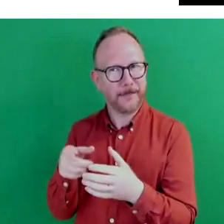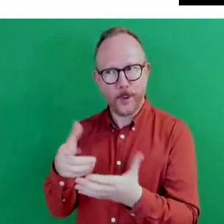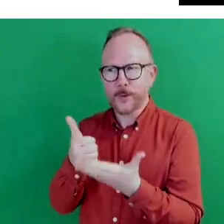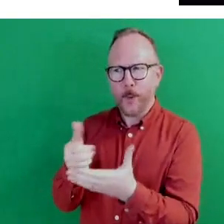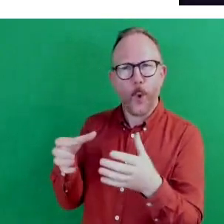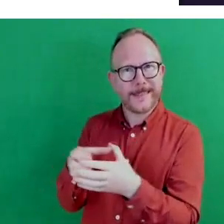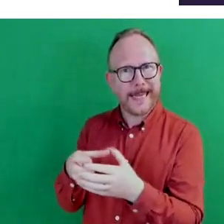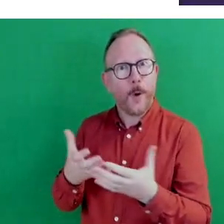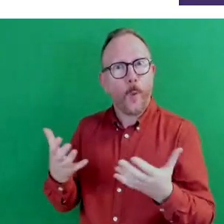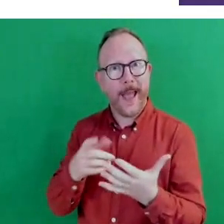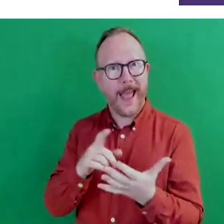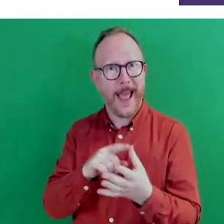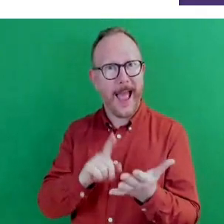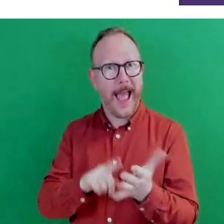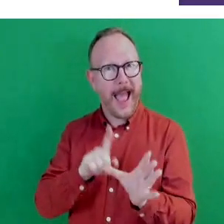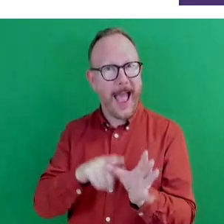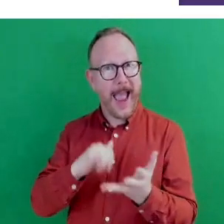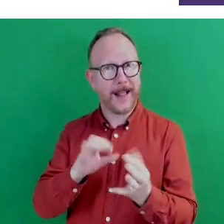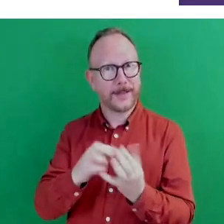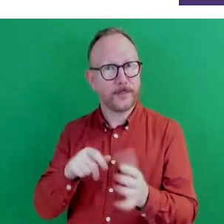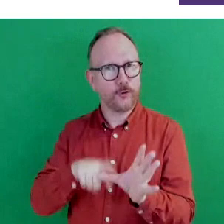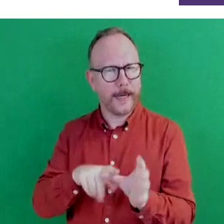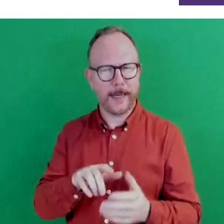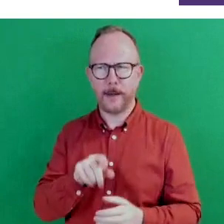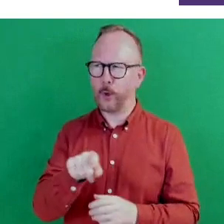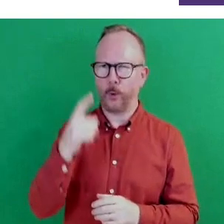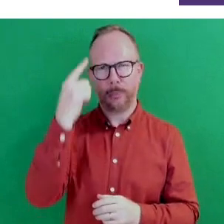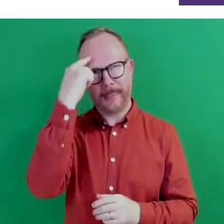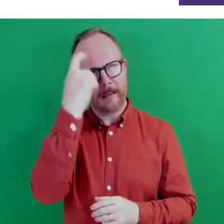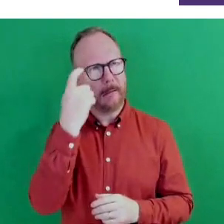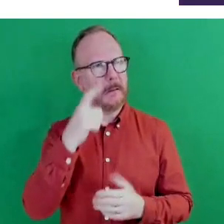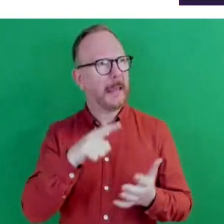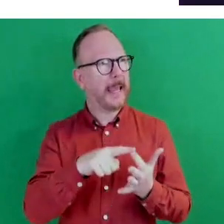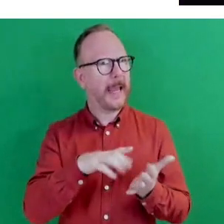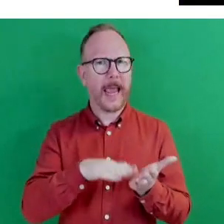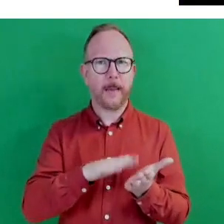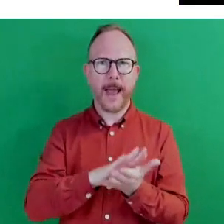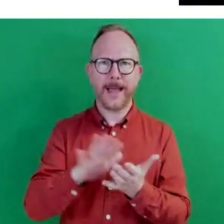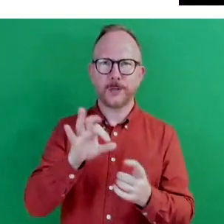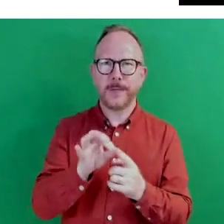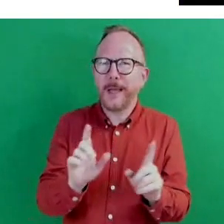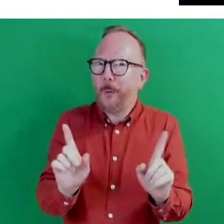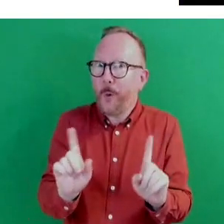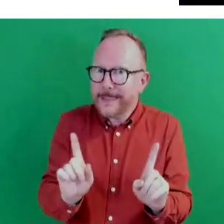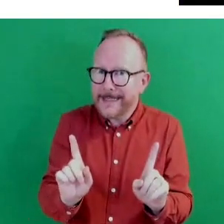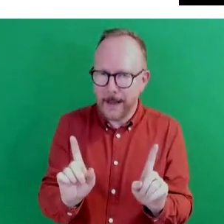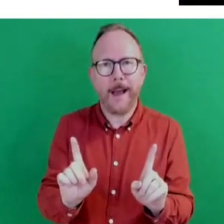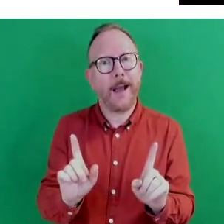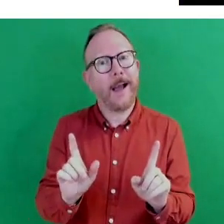Aylesbury. And if you're wondering what a EMHP is, so basically it's